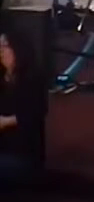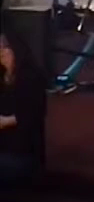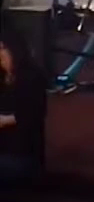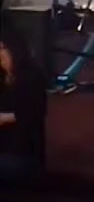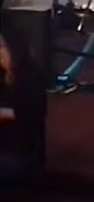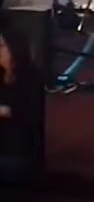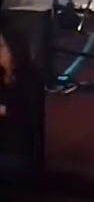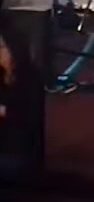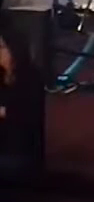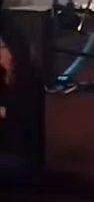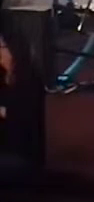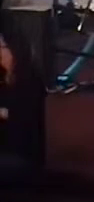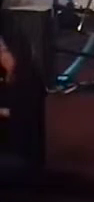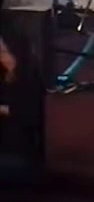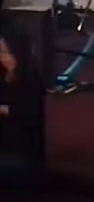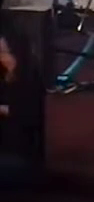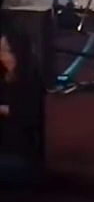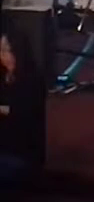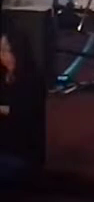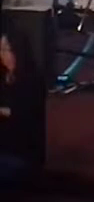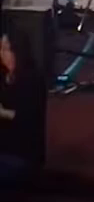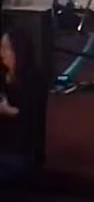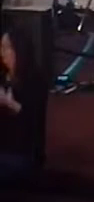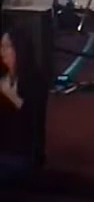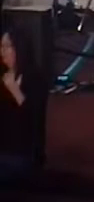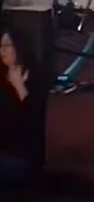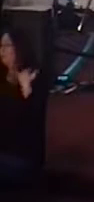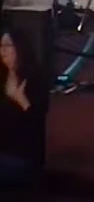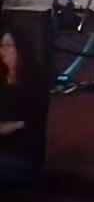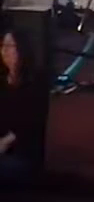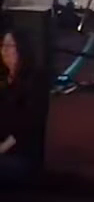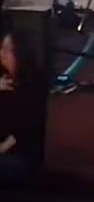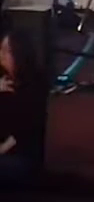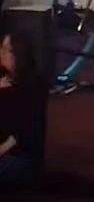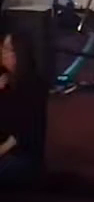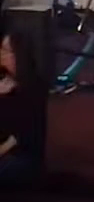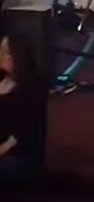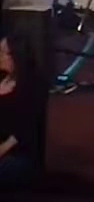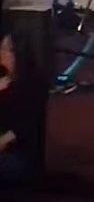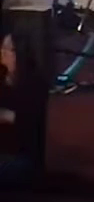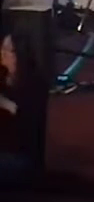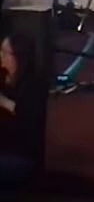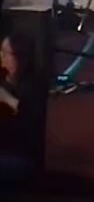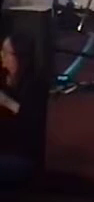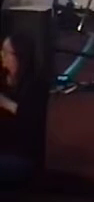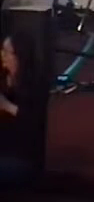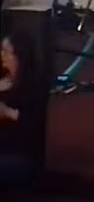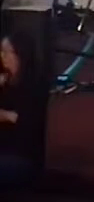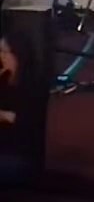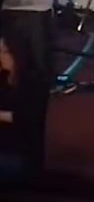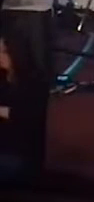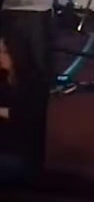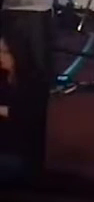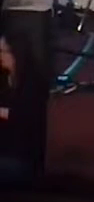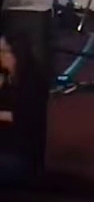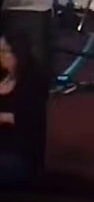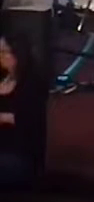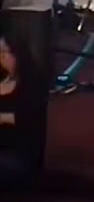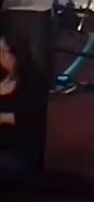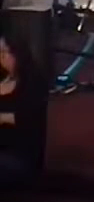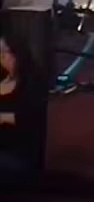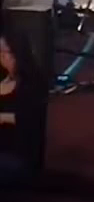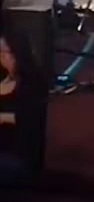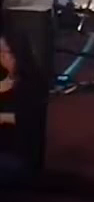that I was reading through Isaiah that I just became overwhelmingly convicted of my own sin, my own unrighteousness, my own